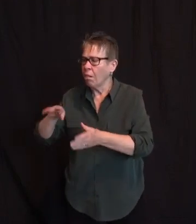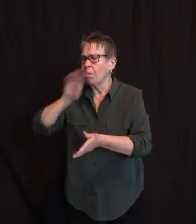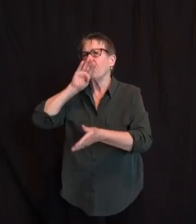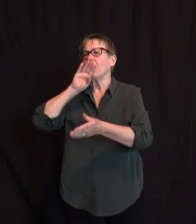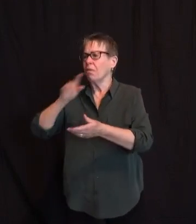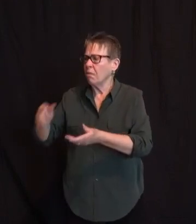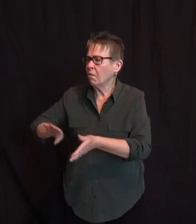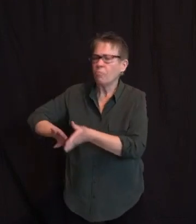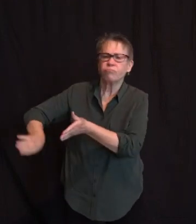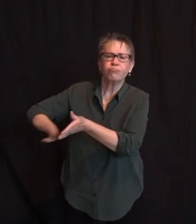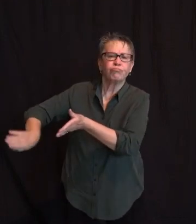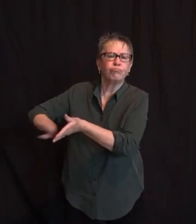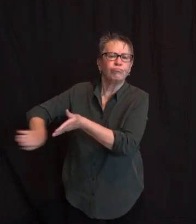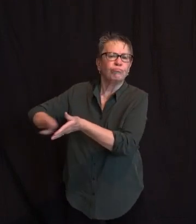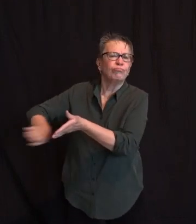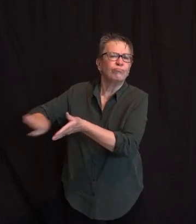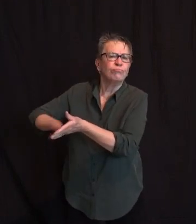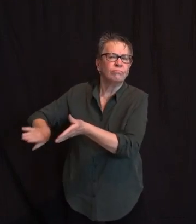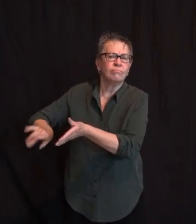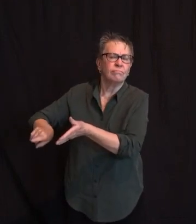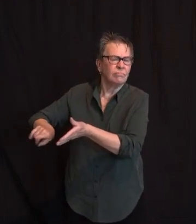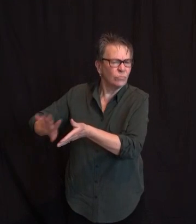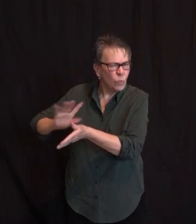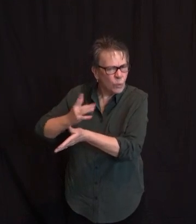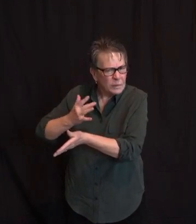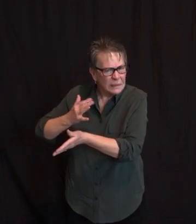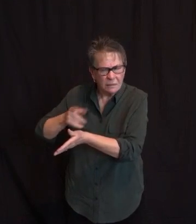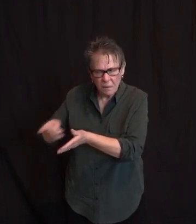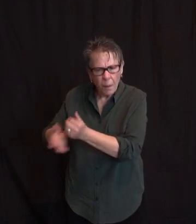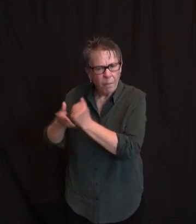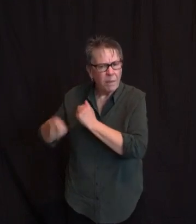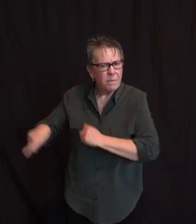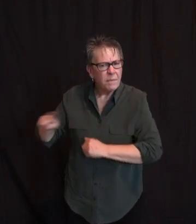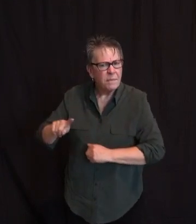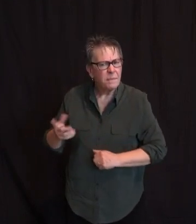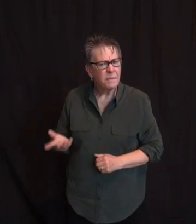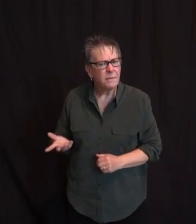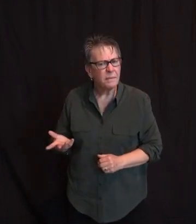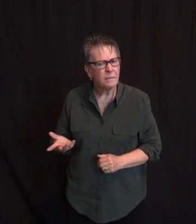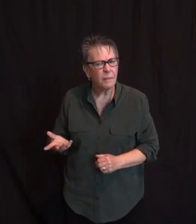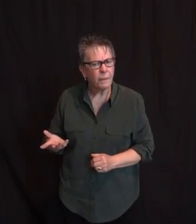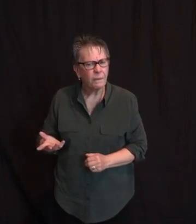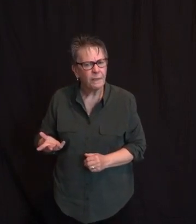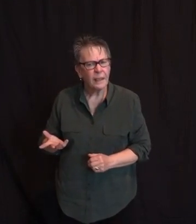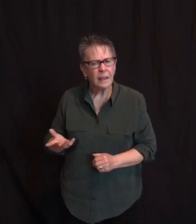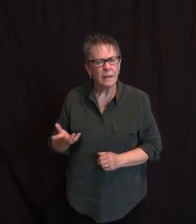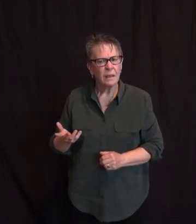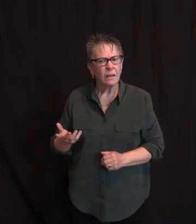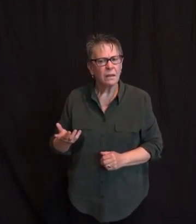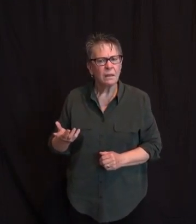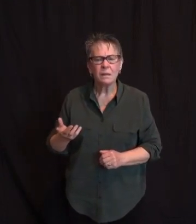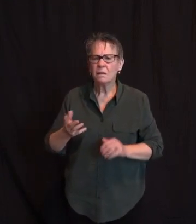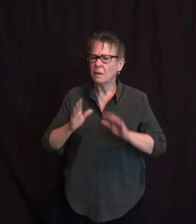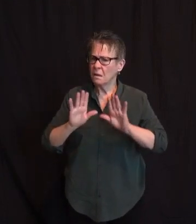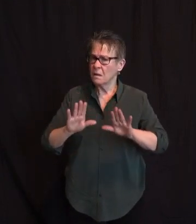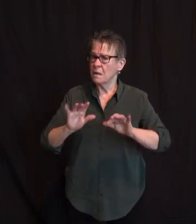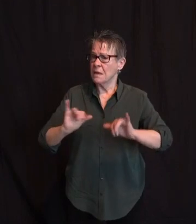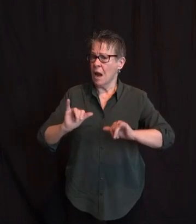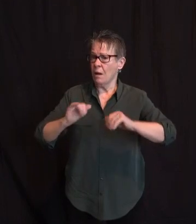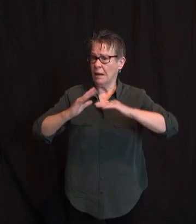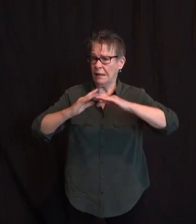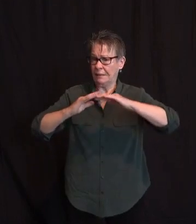about diversity in communities of color, it's a broad, rich tapestry, not only the African American community, but beyond. I would just say